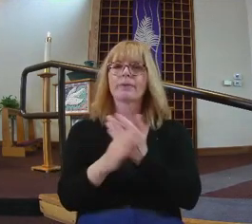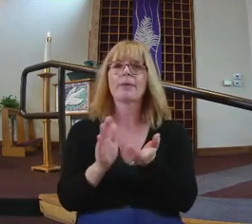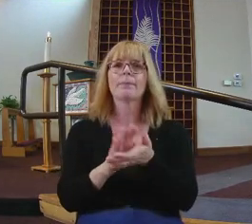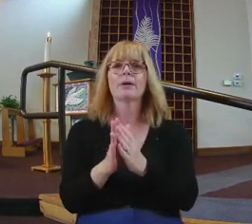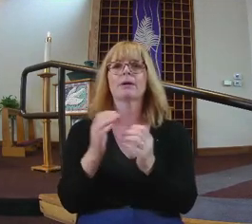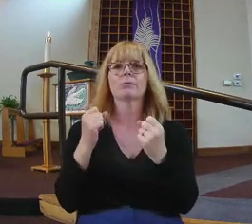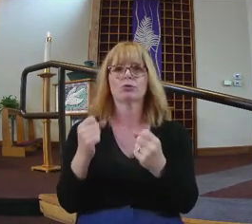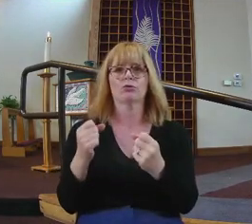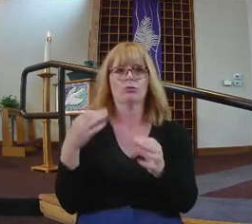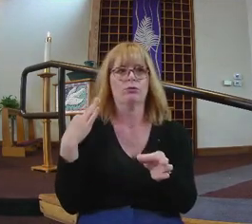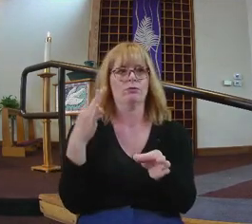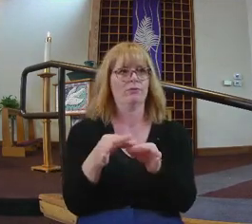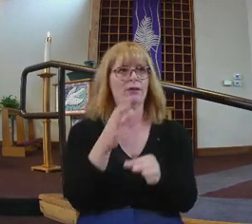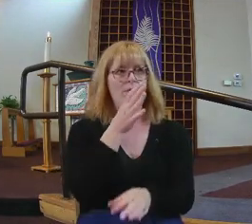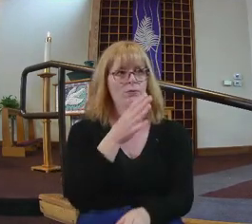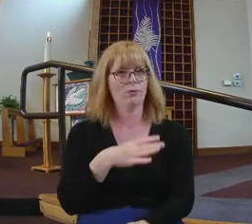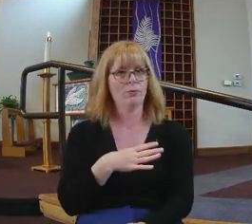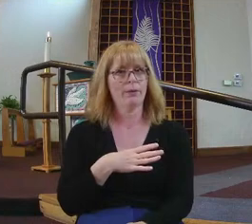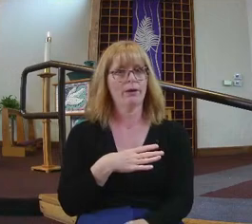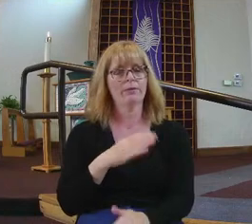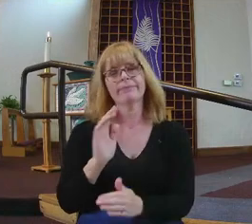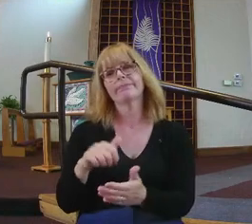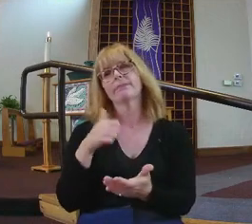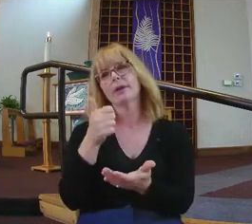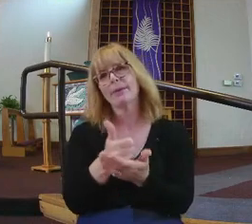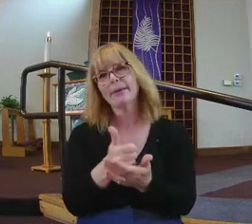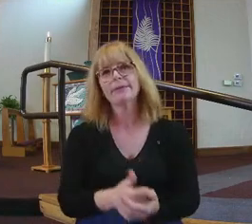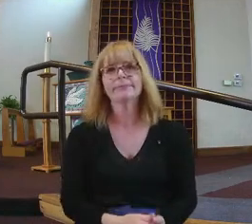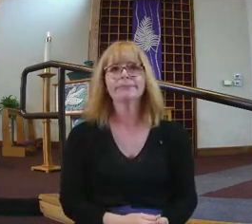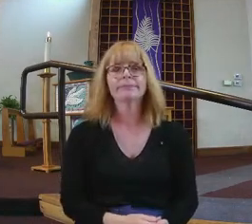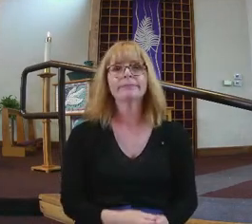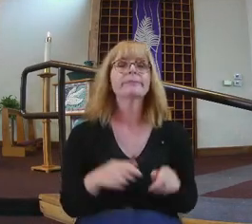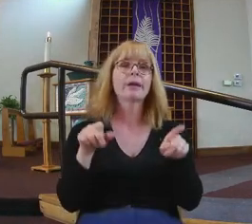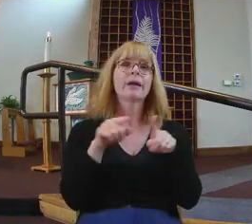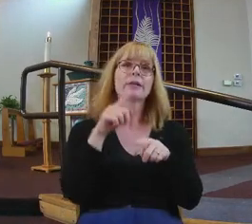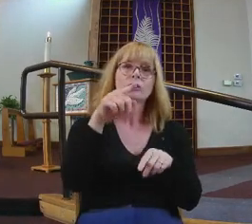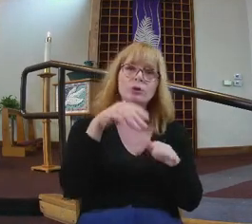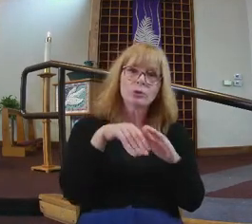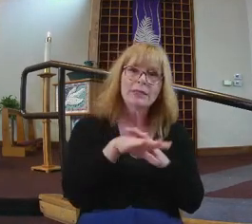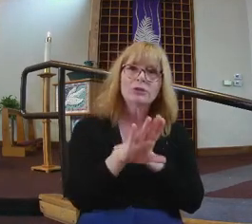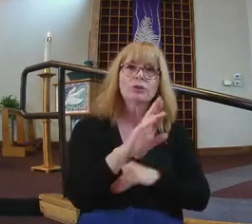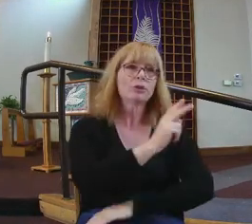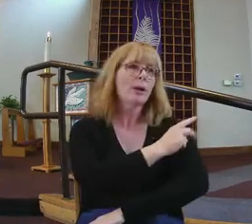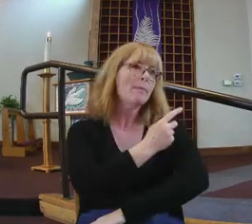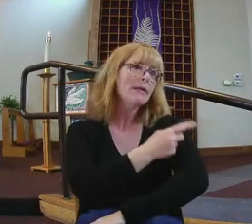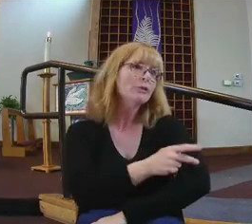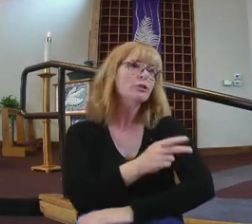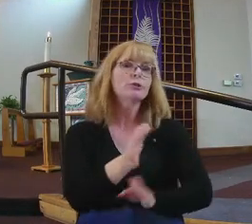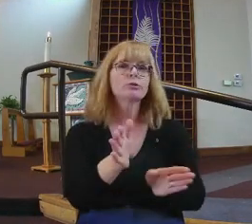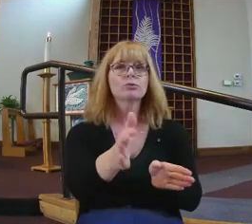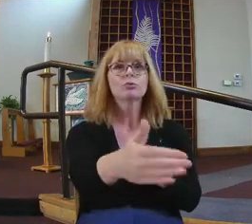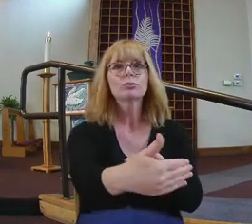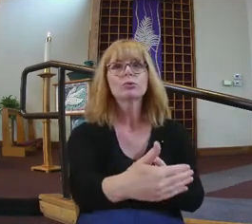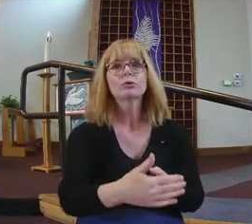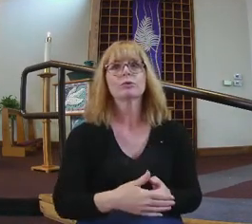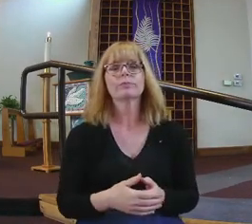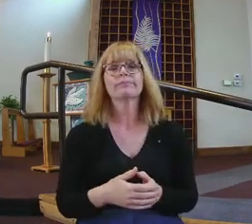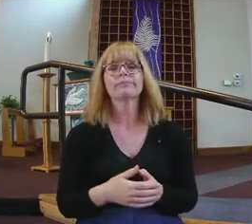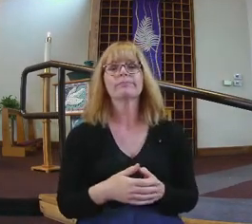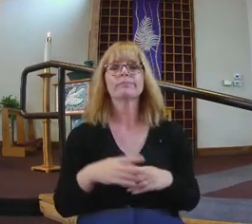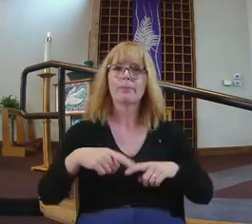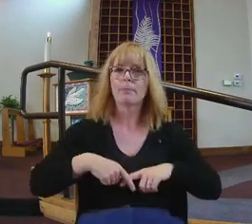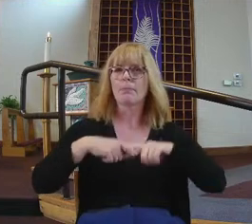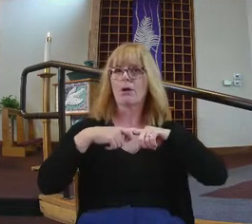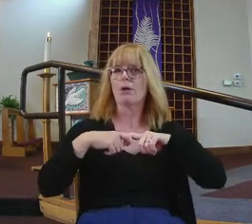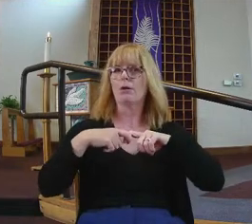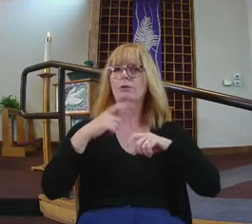woman. Amen. As you enter into one of your patient's rooms, pause outside the